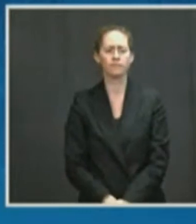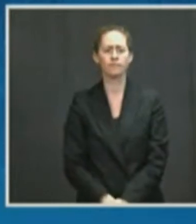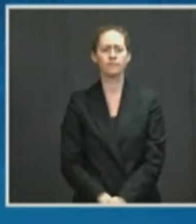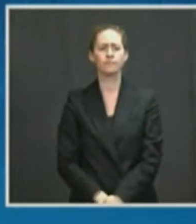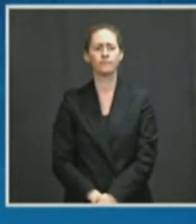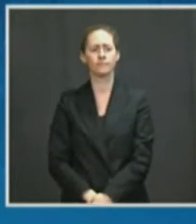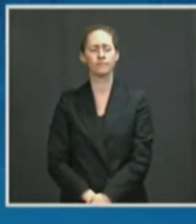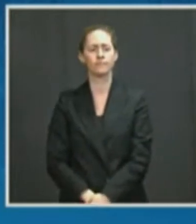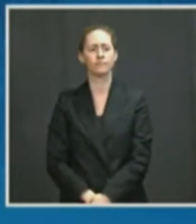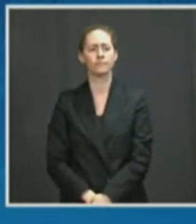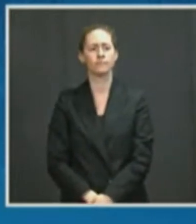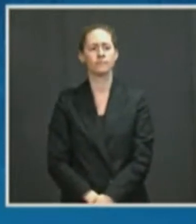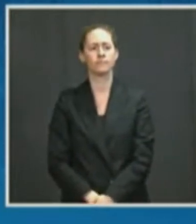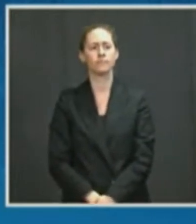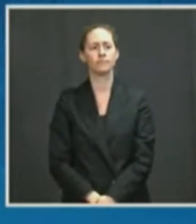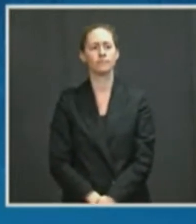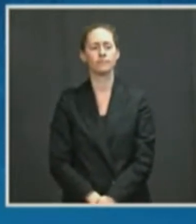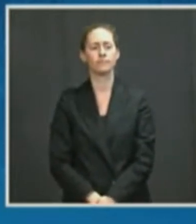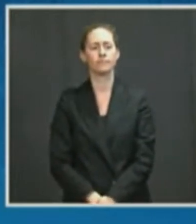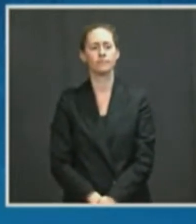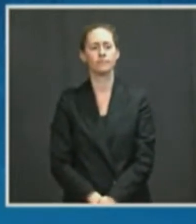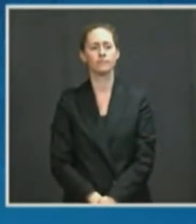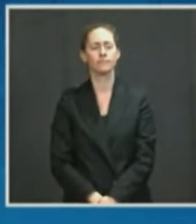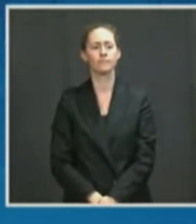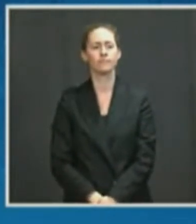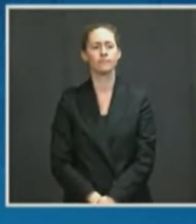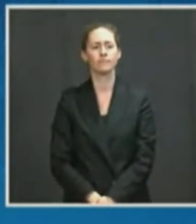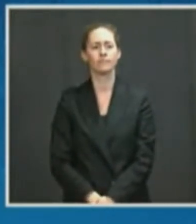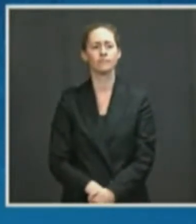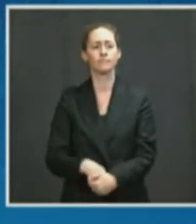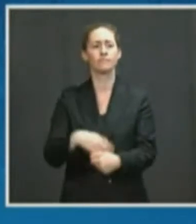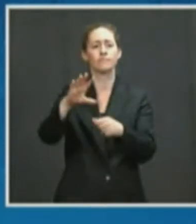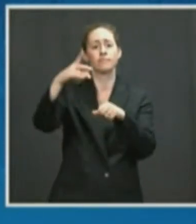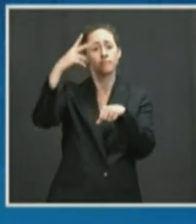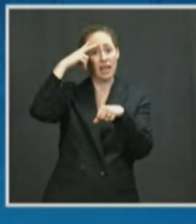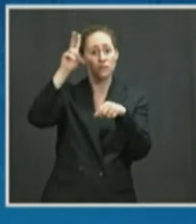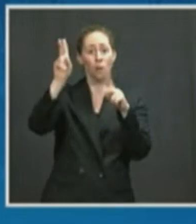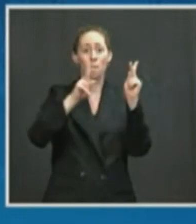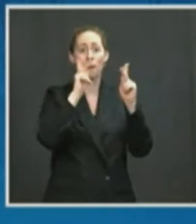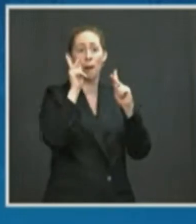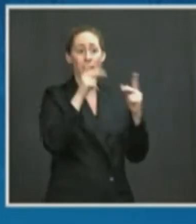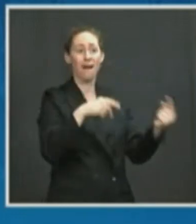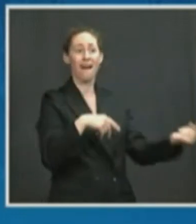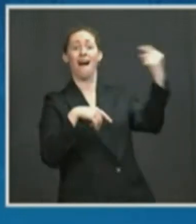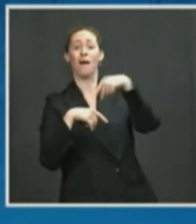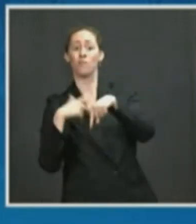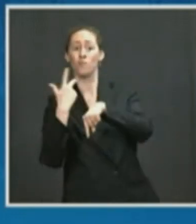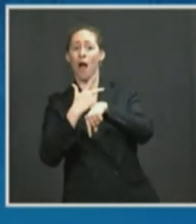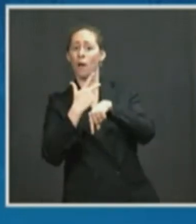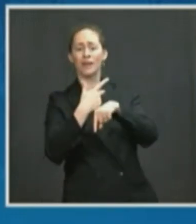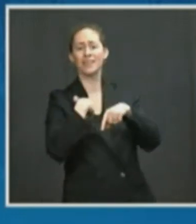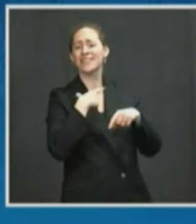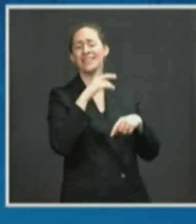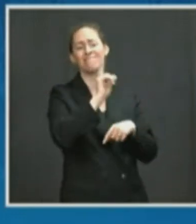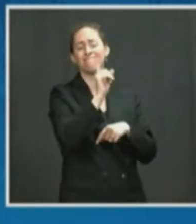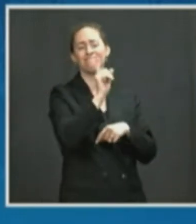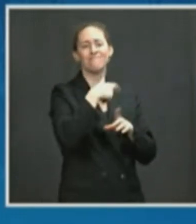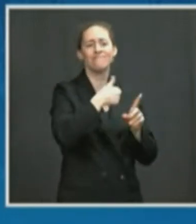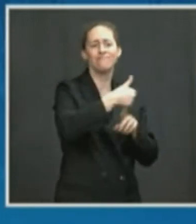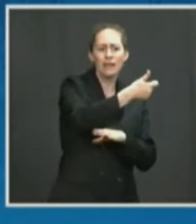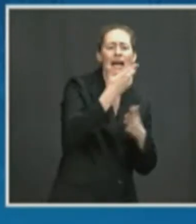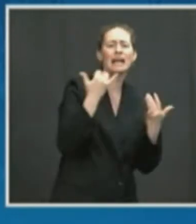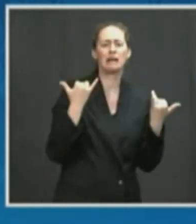Vice President has begun contacts with members of the private sector in the United States